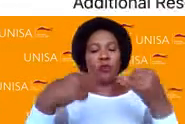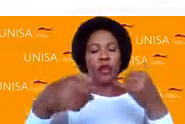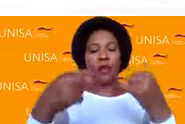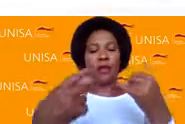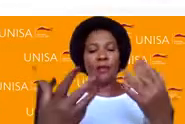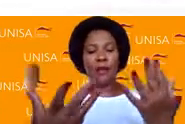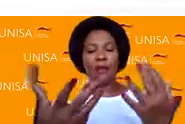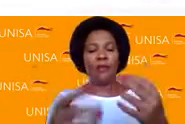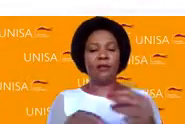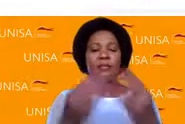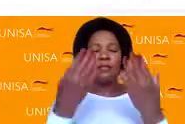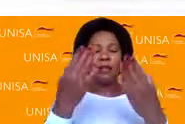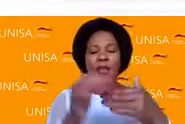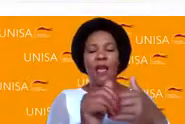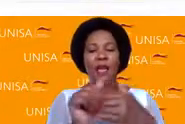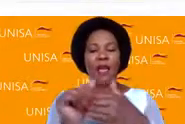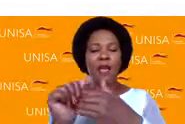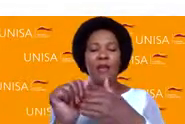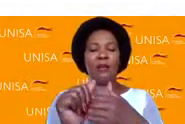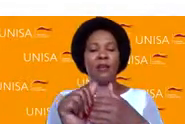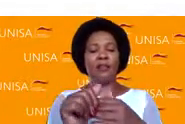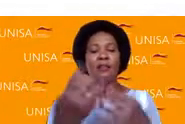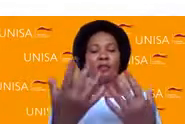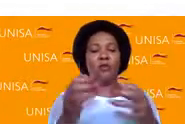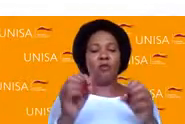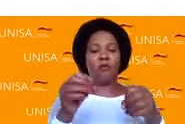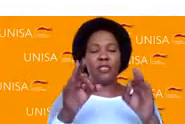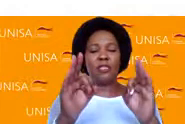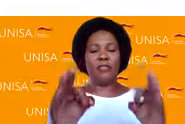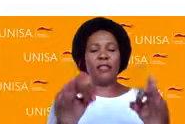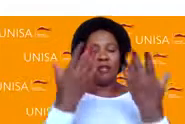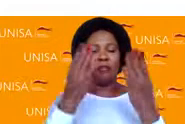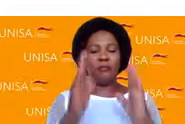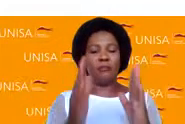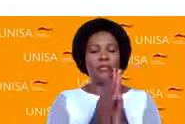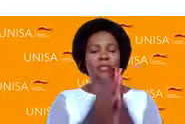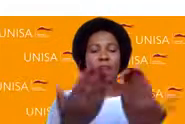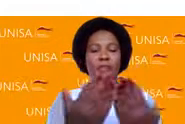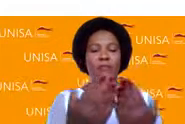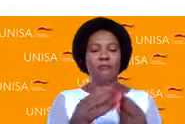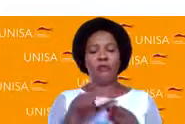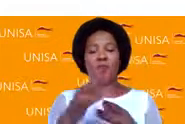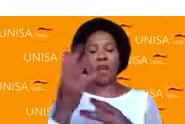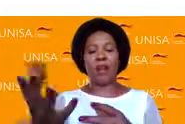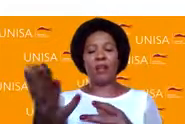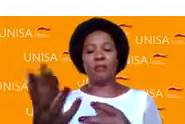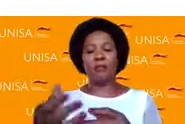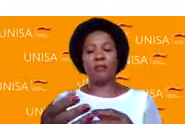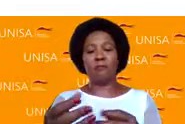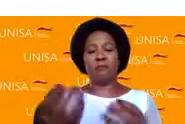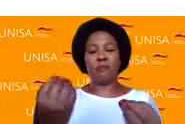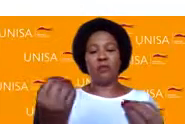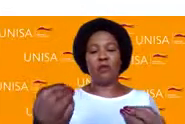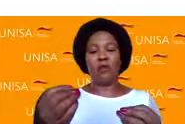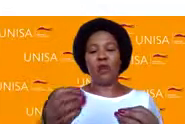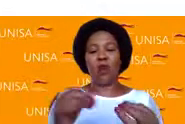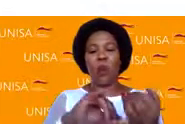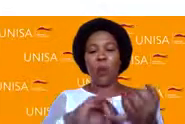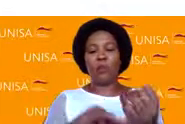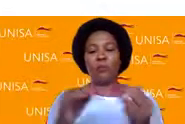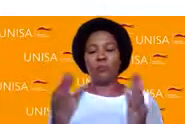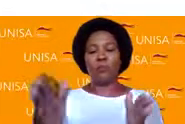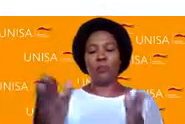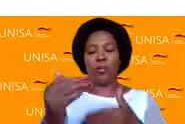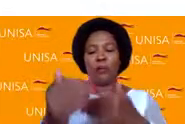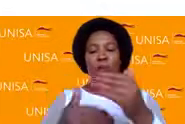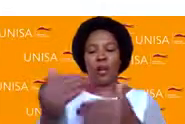and study guides that you need to access under official study material. On the right-hand side, it will give you a course progress. So this